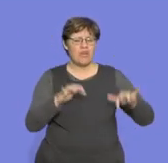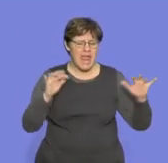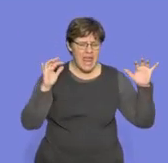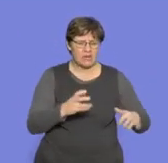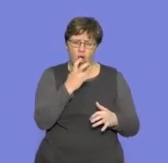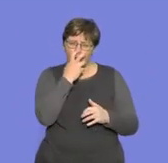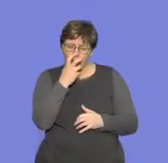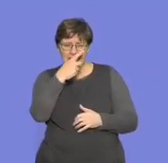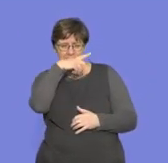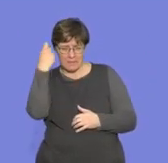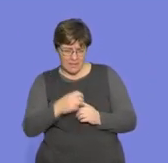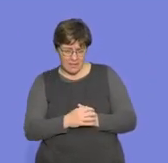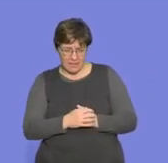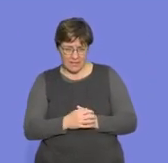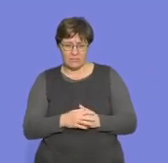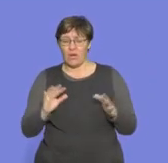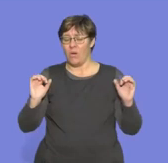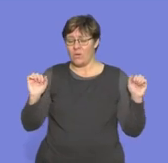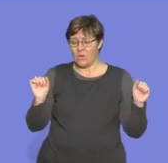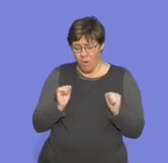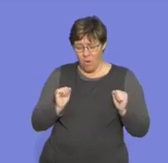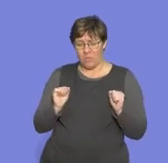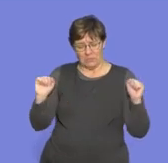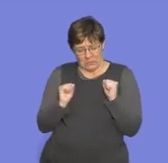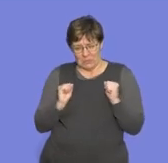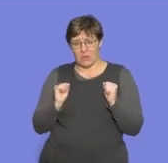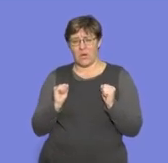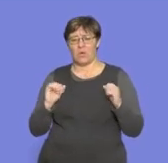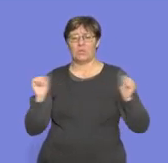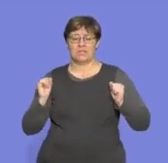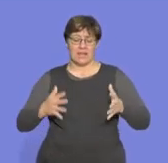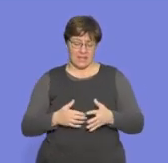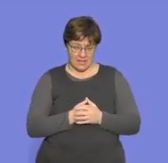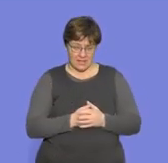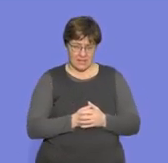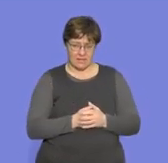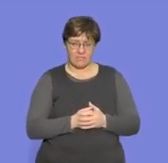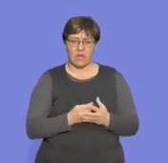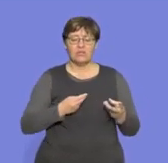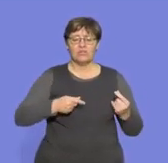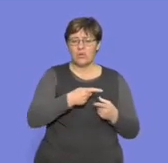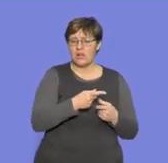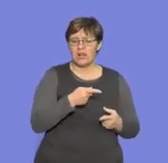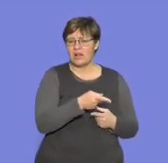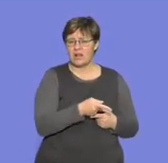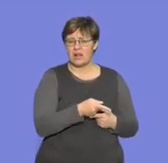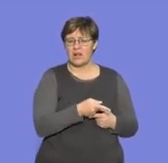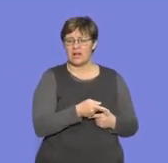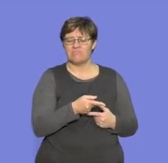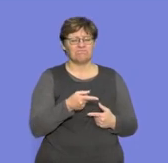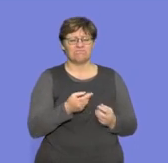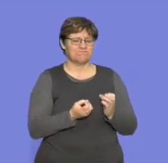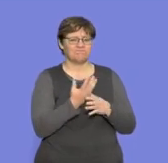extremely cold, cooler winters. The soil is infertile and porous, and water drains